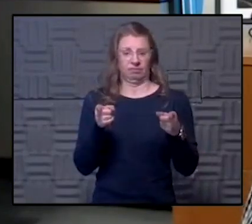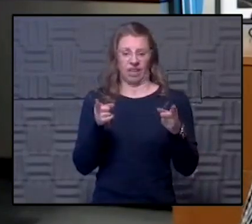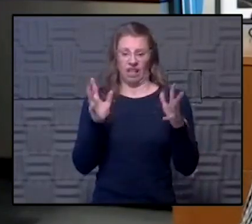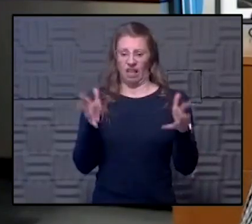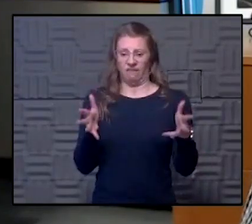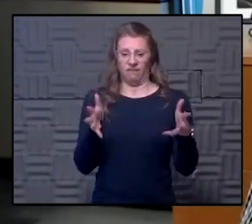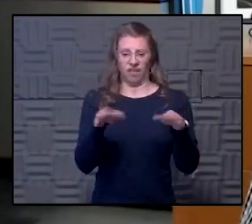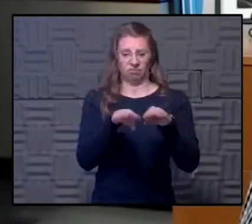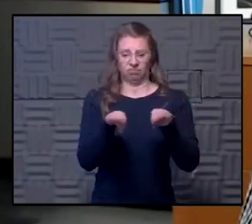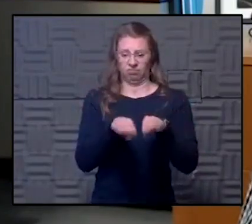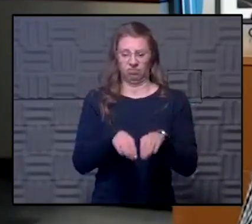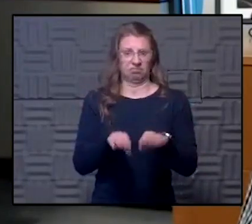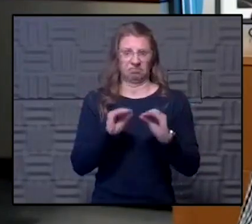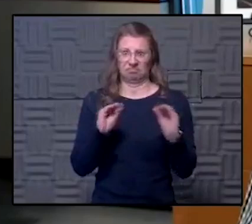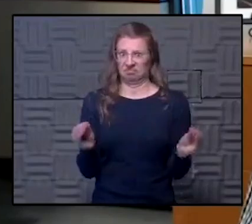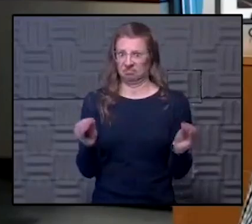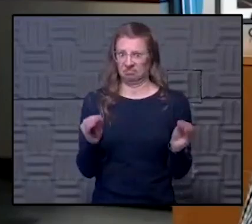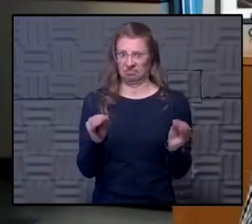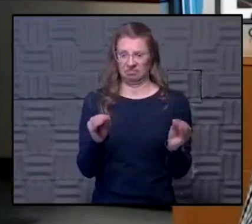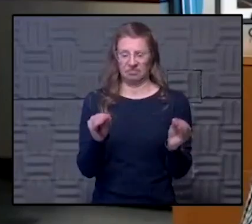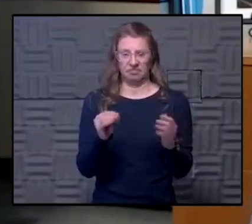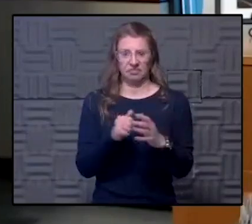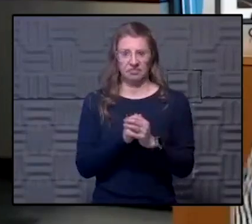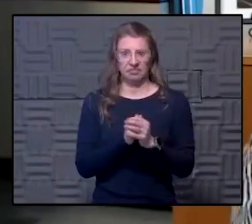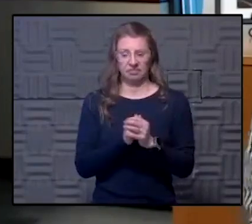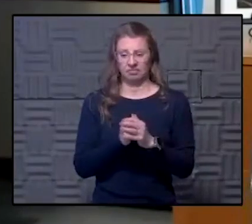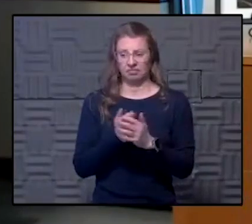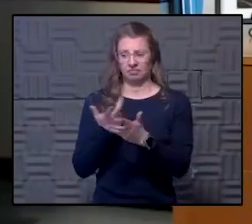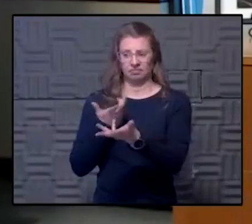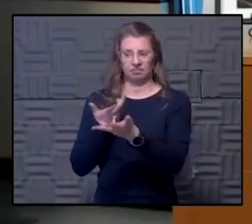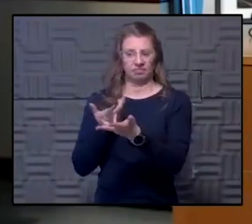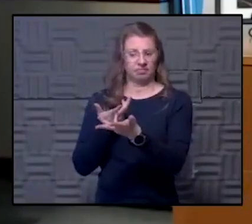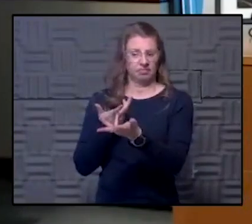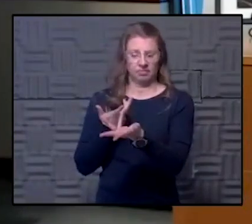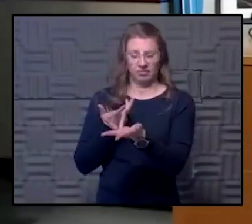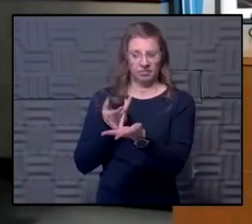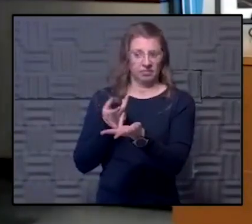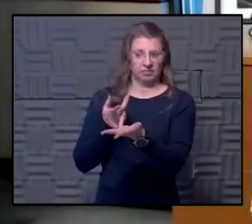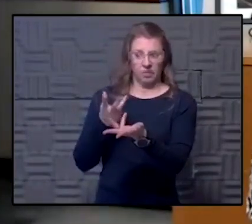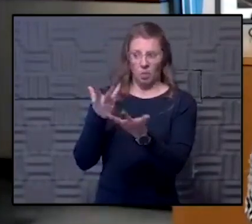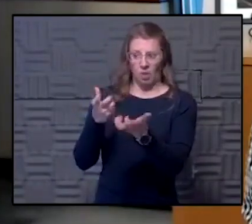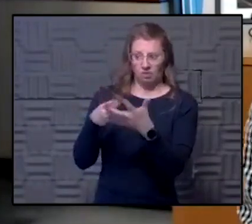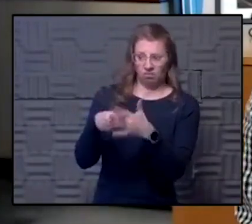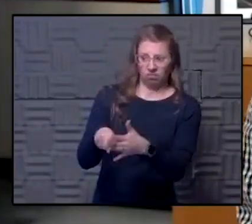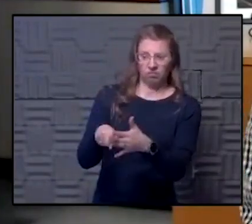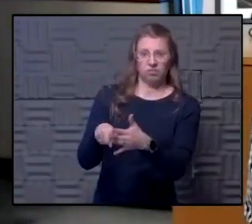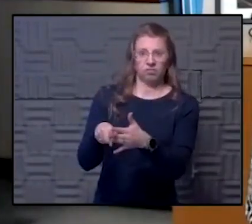on shelves. Ascension and I are talking about whether they want to initiate